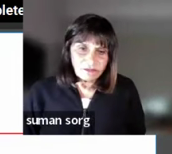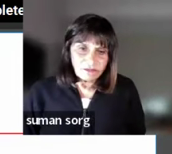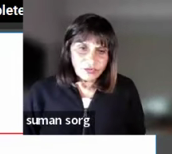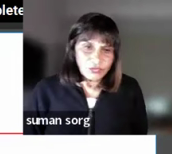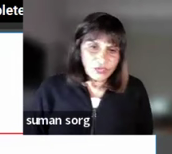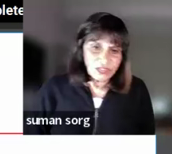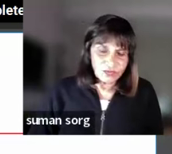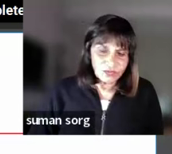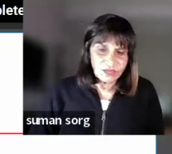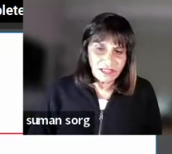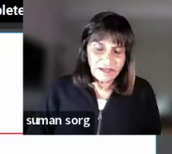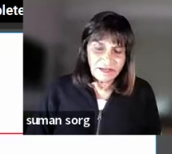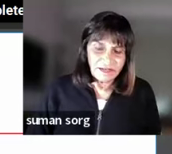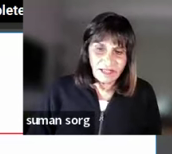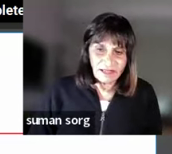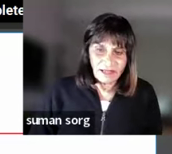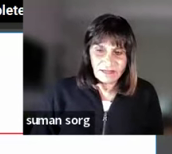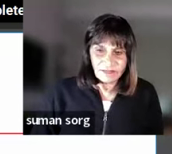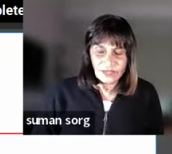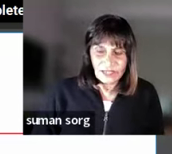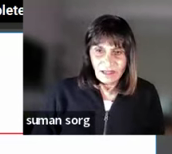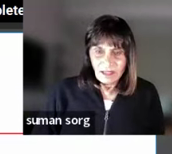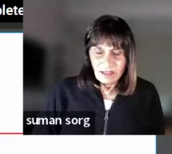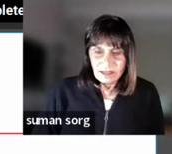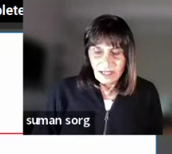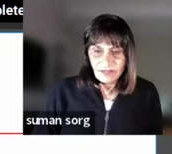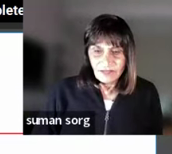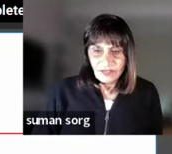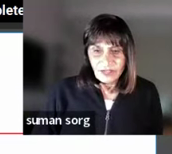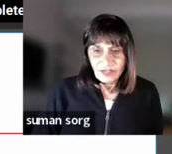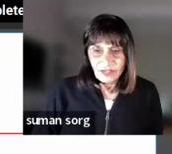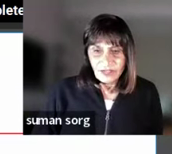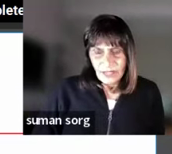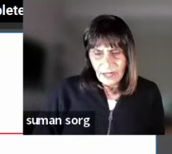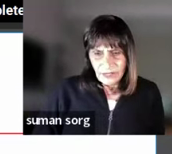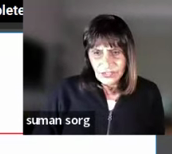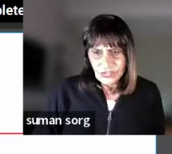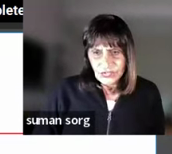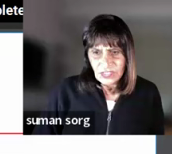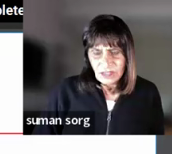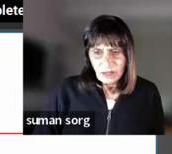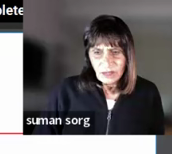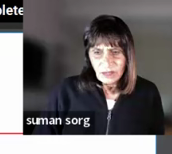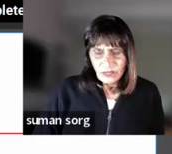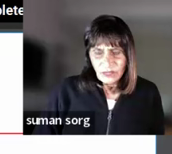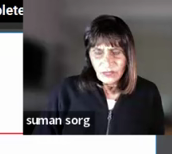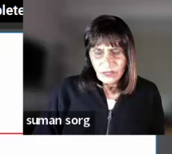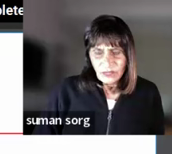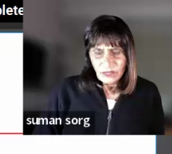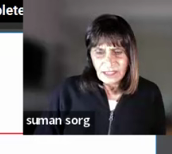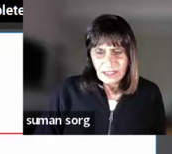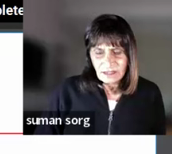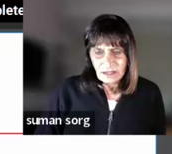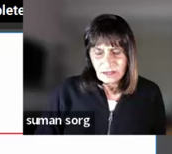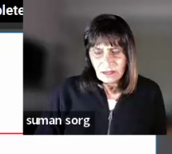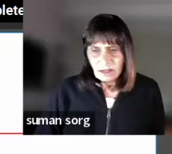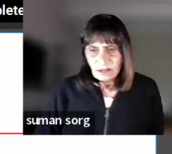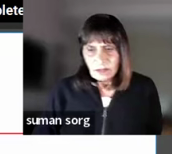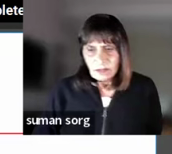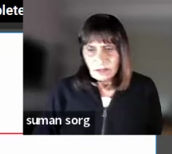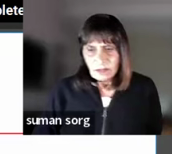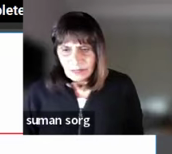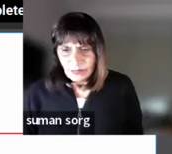So this is a view into the area that will have save the heritage tree. We'll have direct